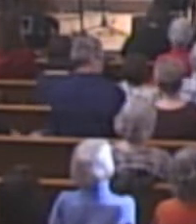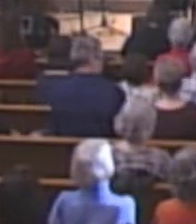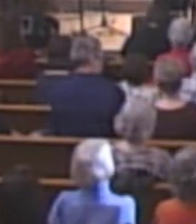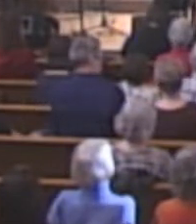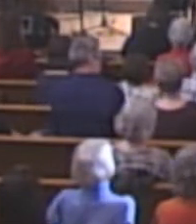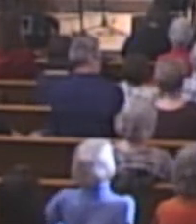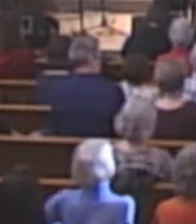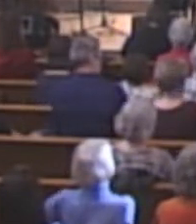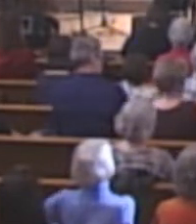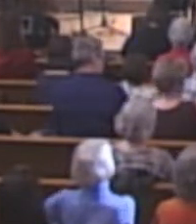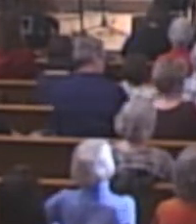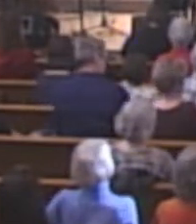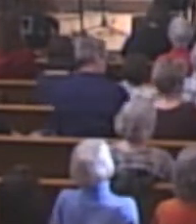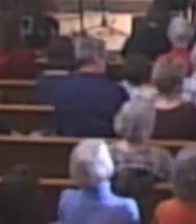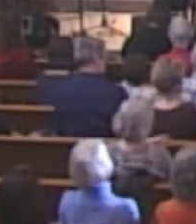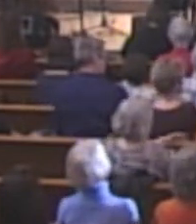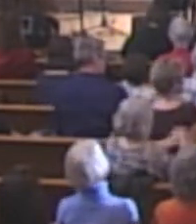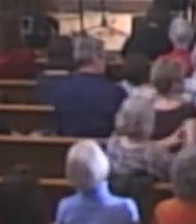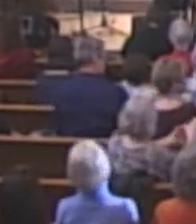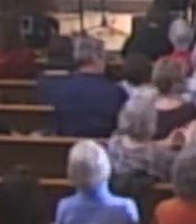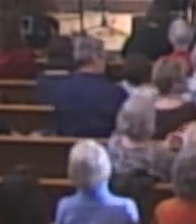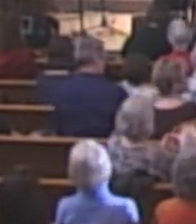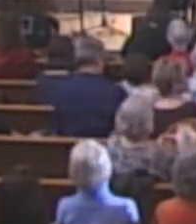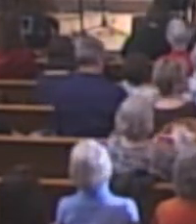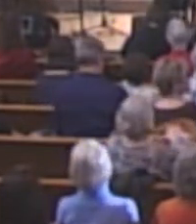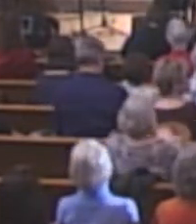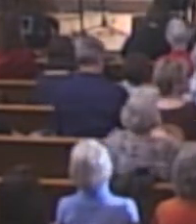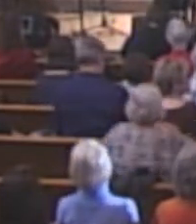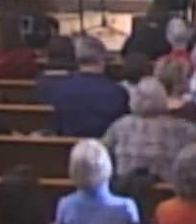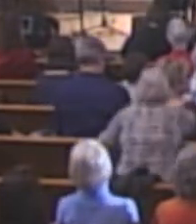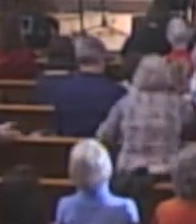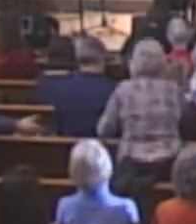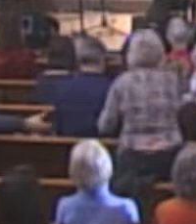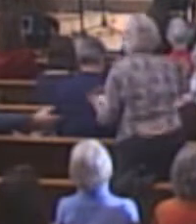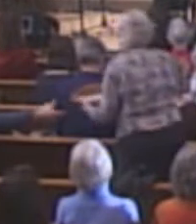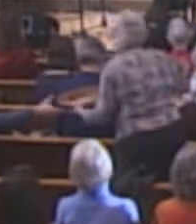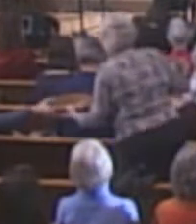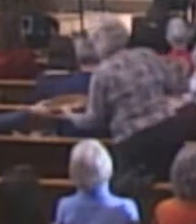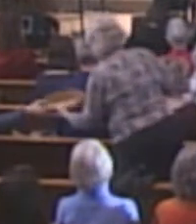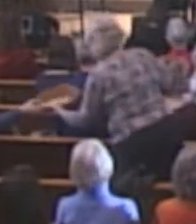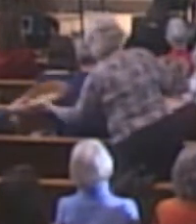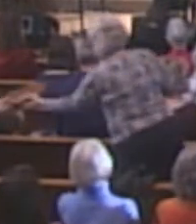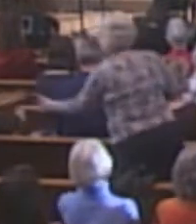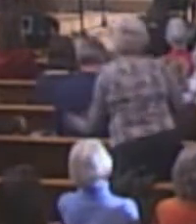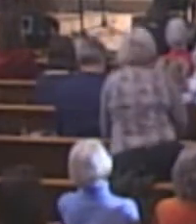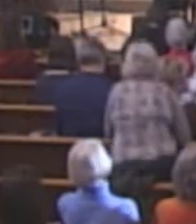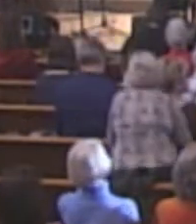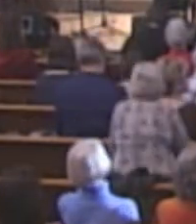Thank you.